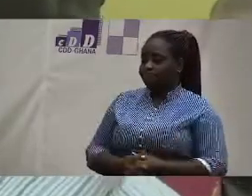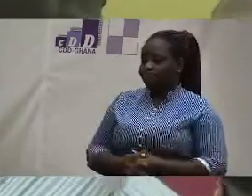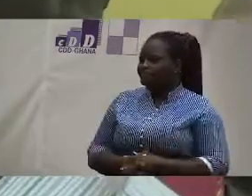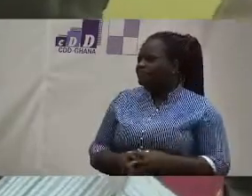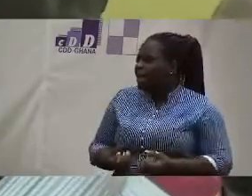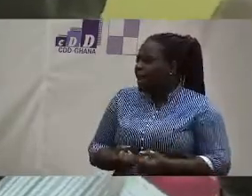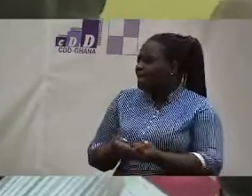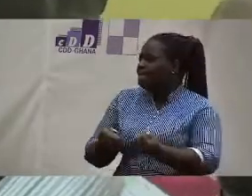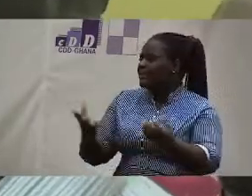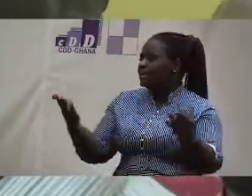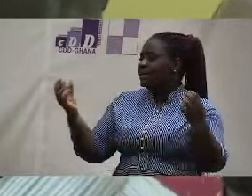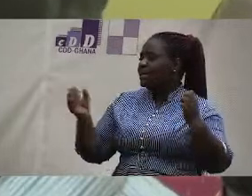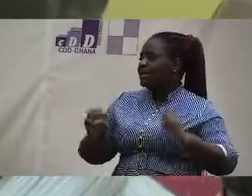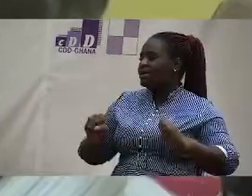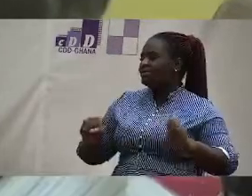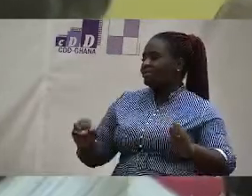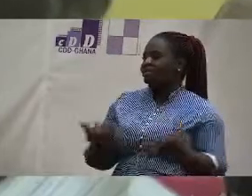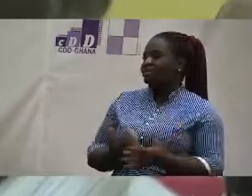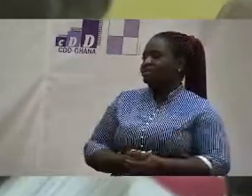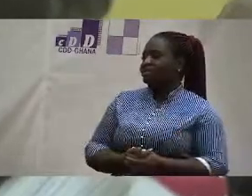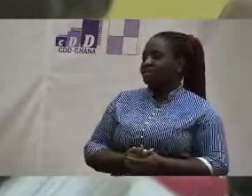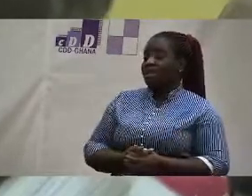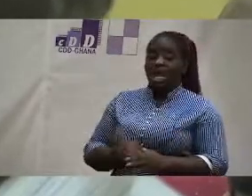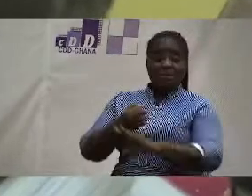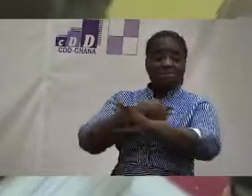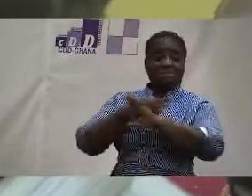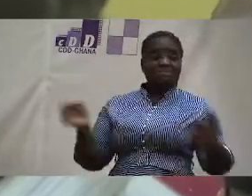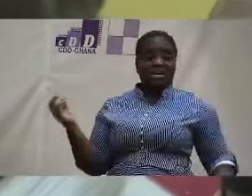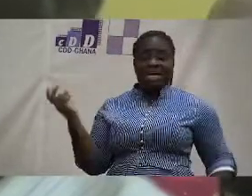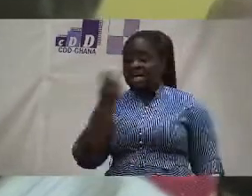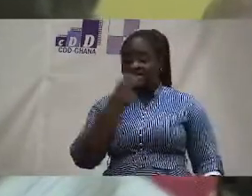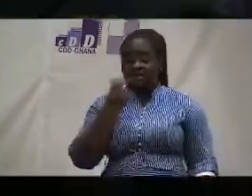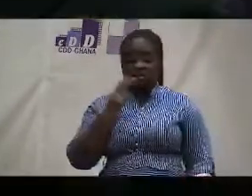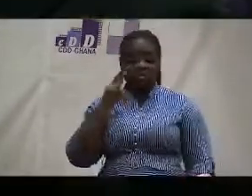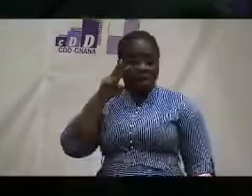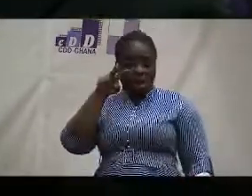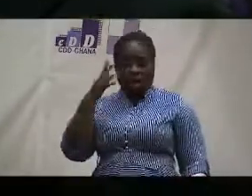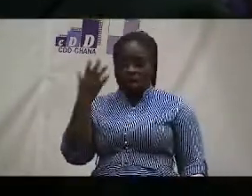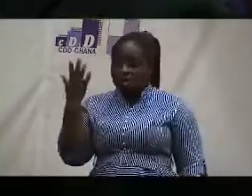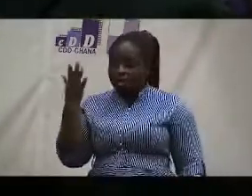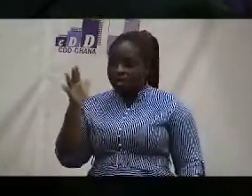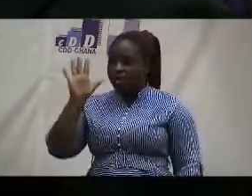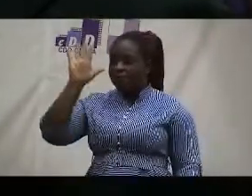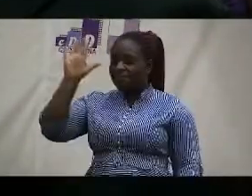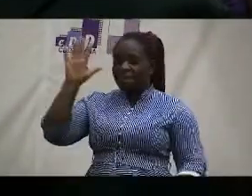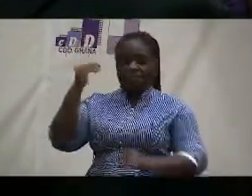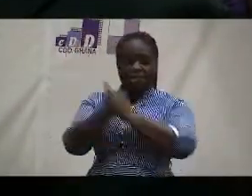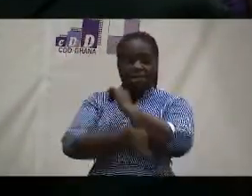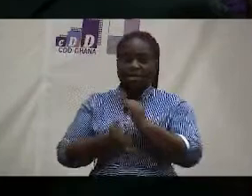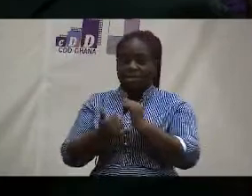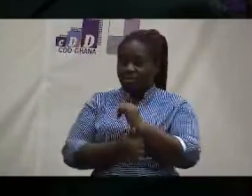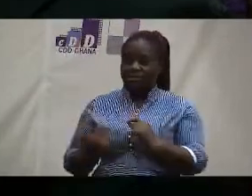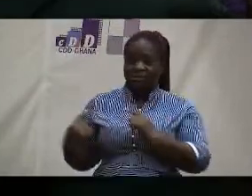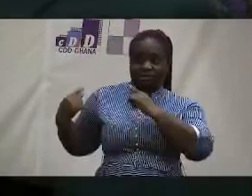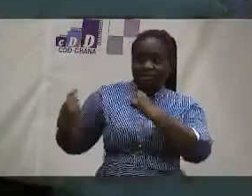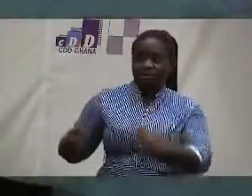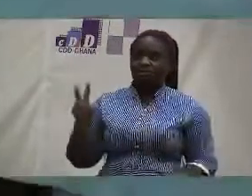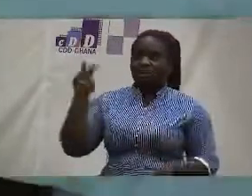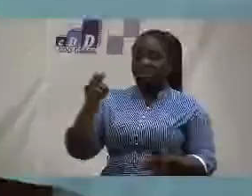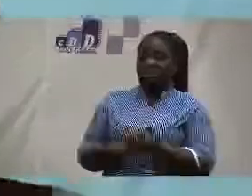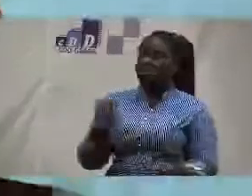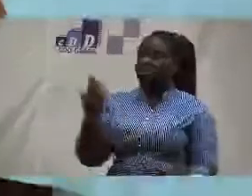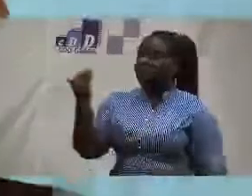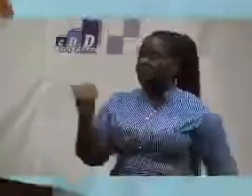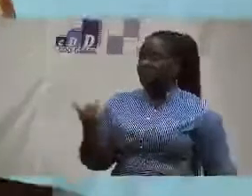are lots of efforts to also curtail free speech. So if you look at it, 5 countries since 2015 have come up